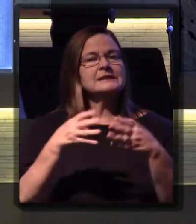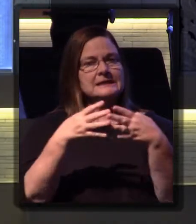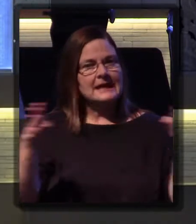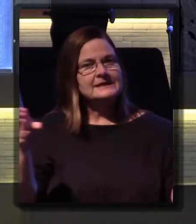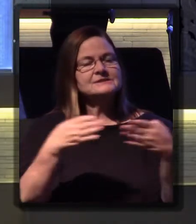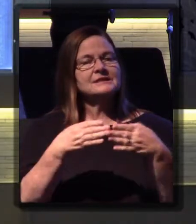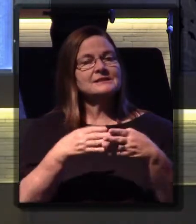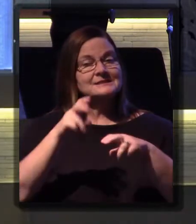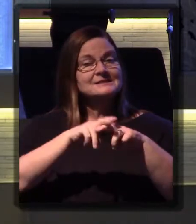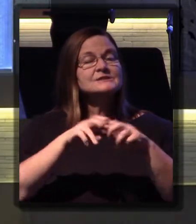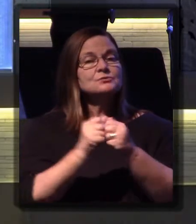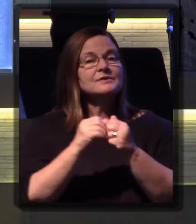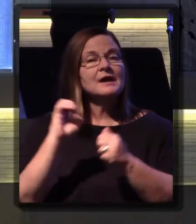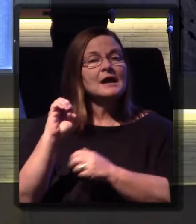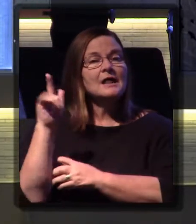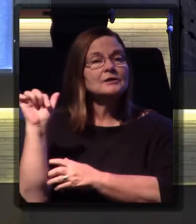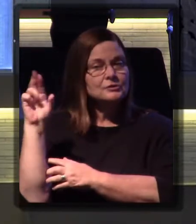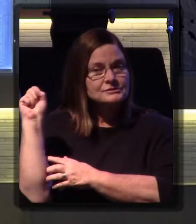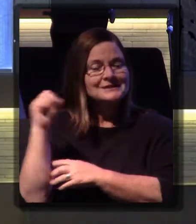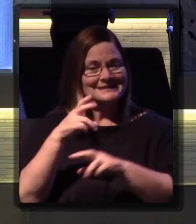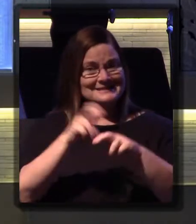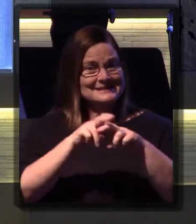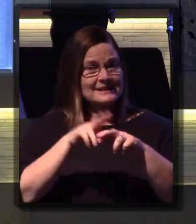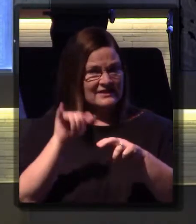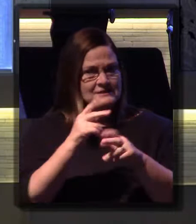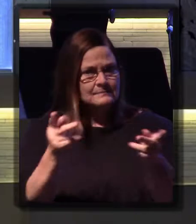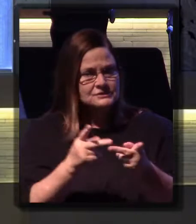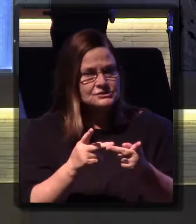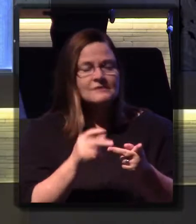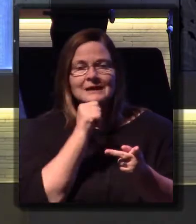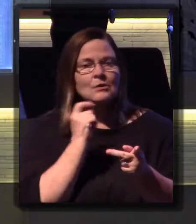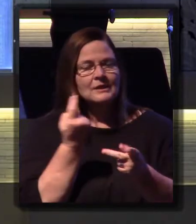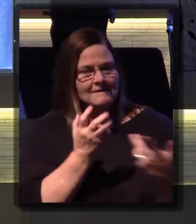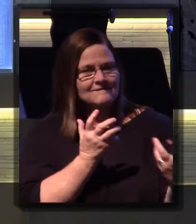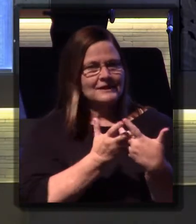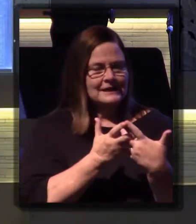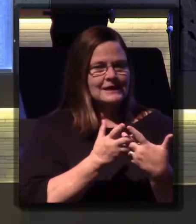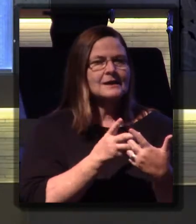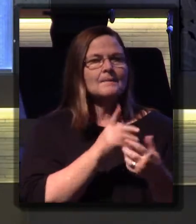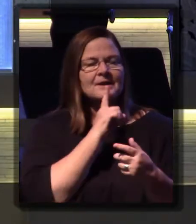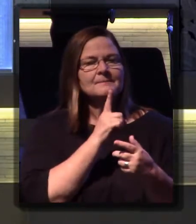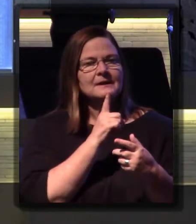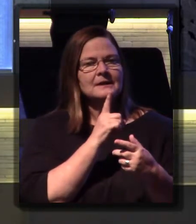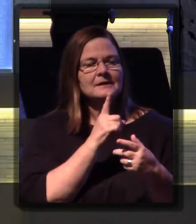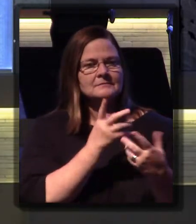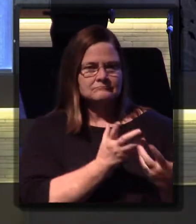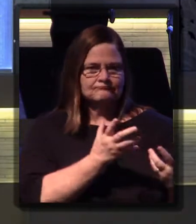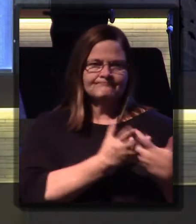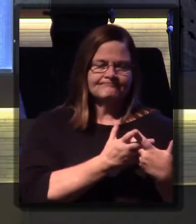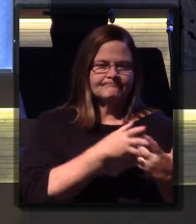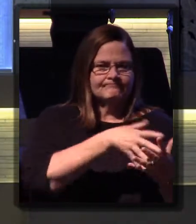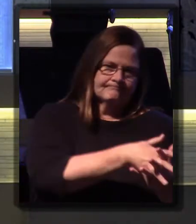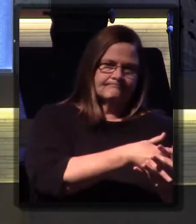her, her husband is known in the gates as he sits with the elders of the city. You see, sitting is a position of